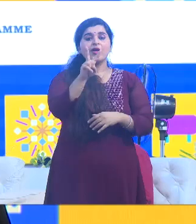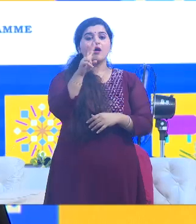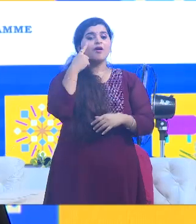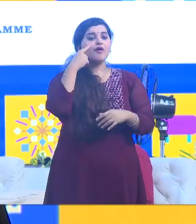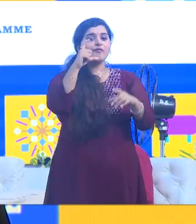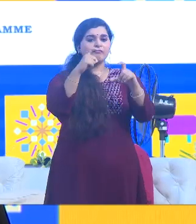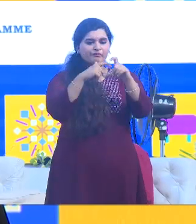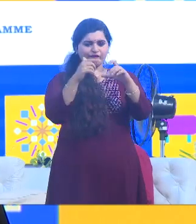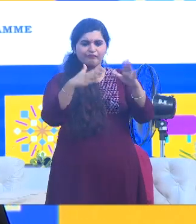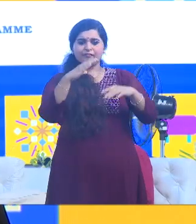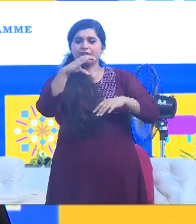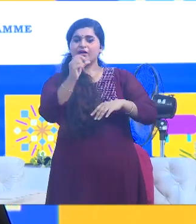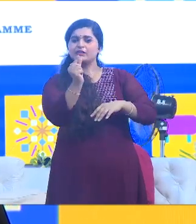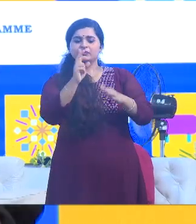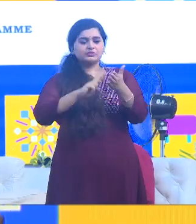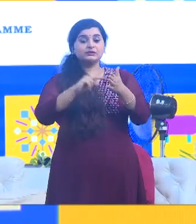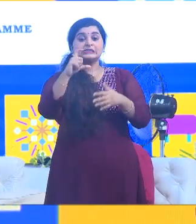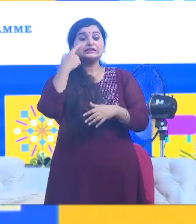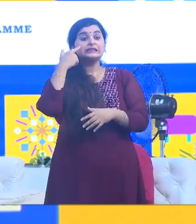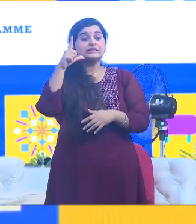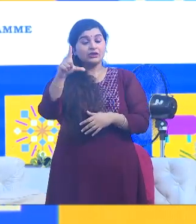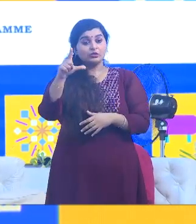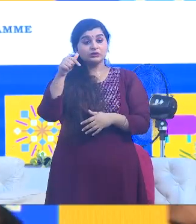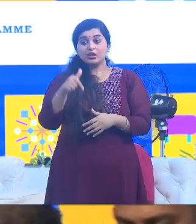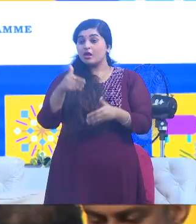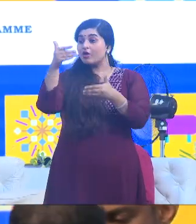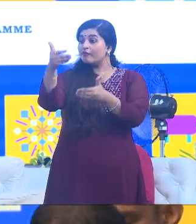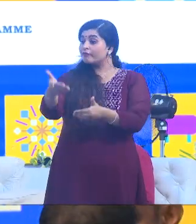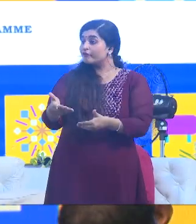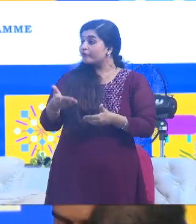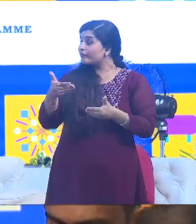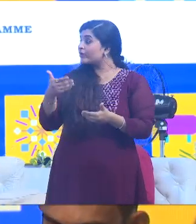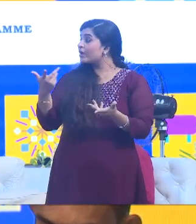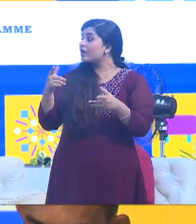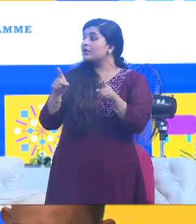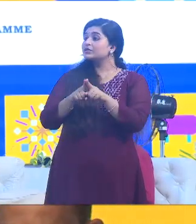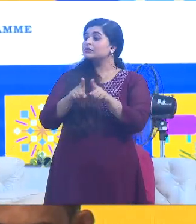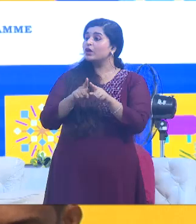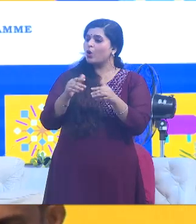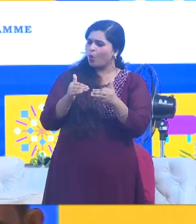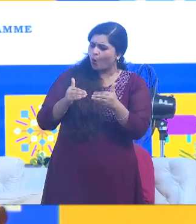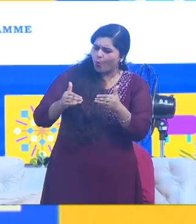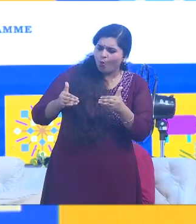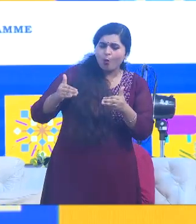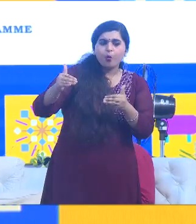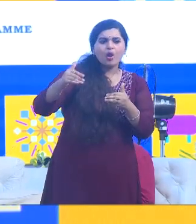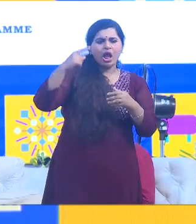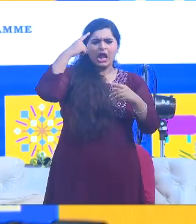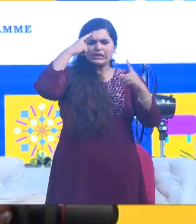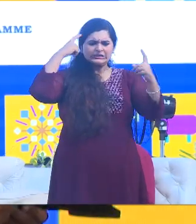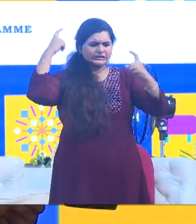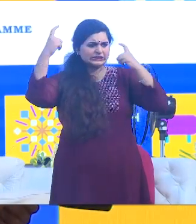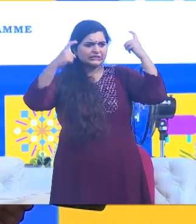experts present over here are most welcome, and that would really pave the way for a greater deal of thought process into the creation